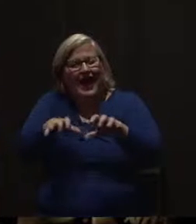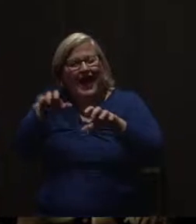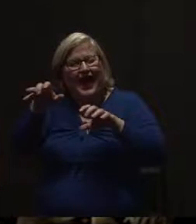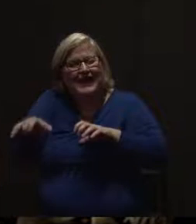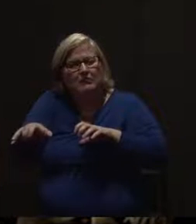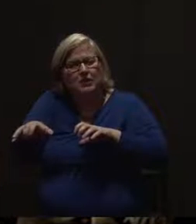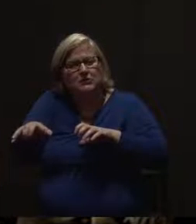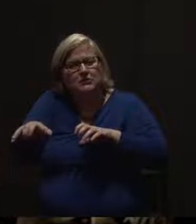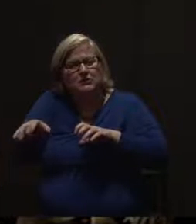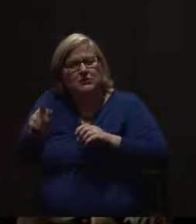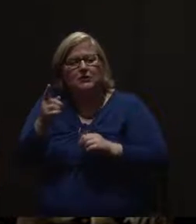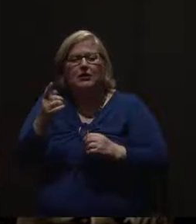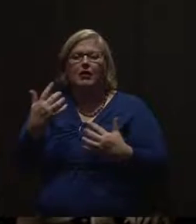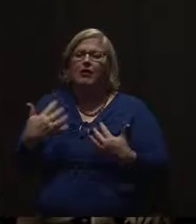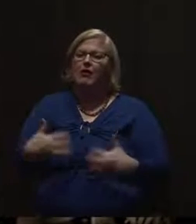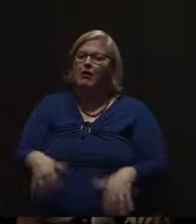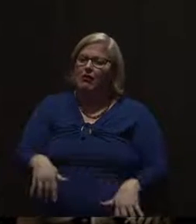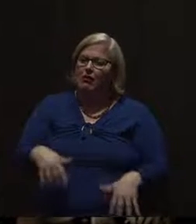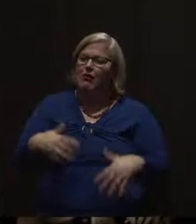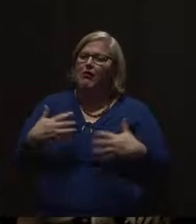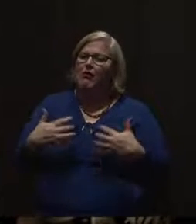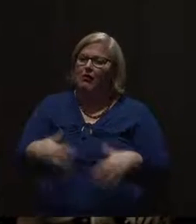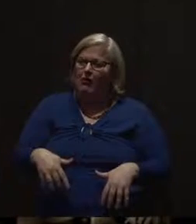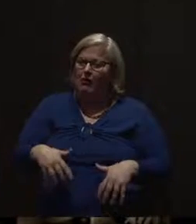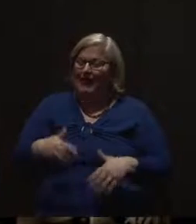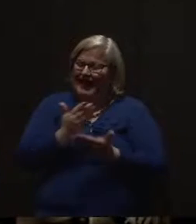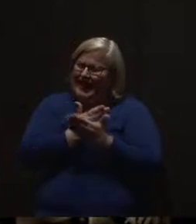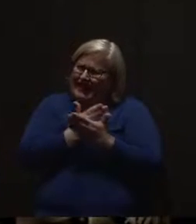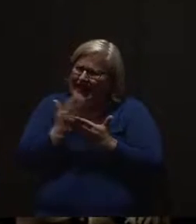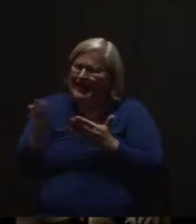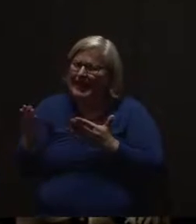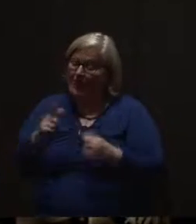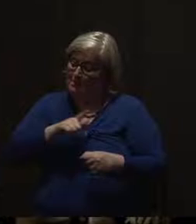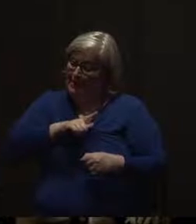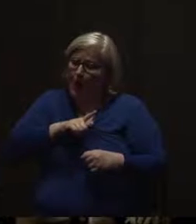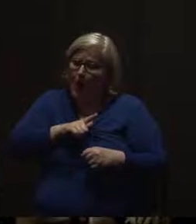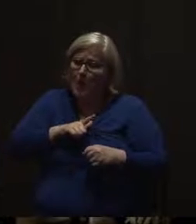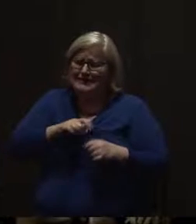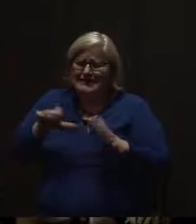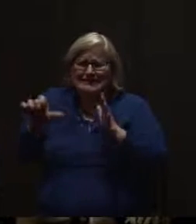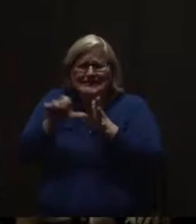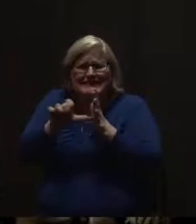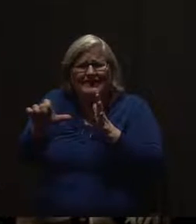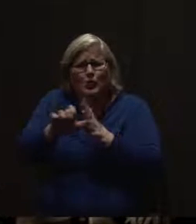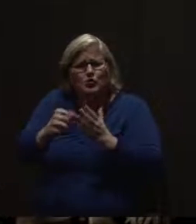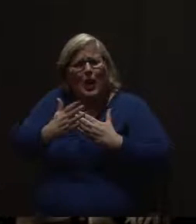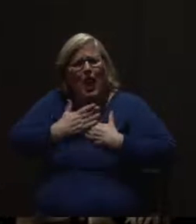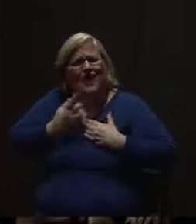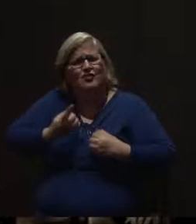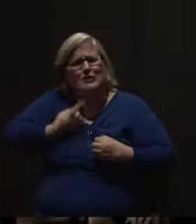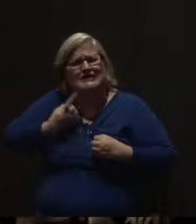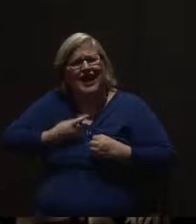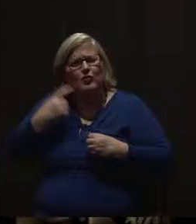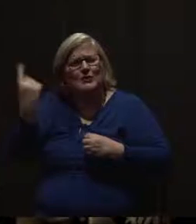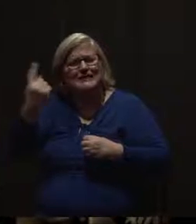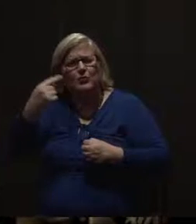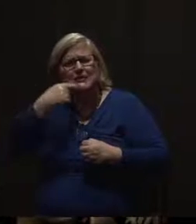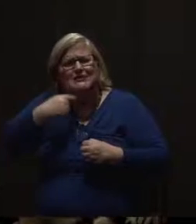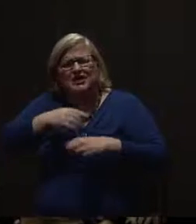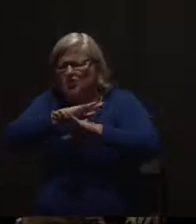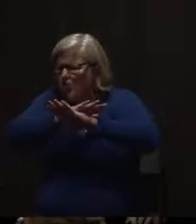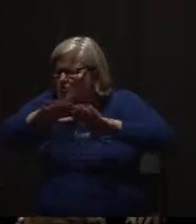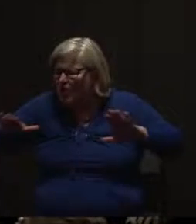the challenge and pain and the difficulty of loving yourself under these conditions. And by the